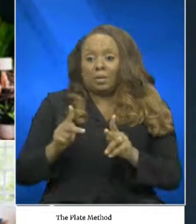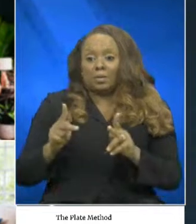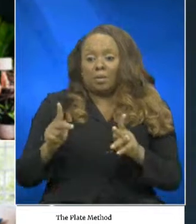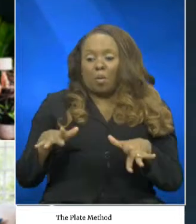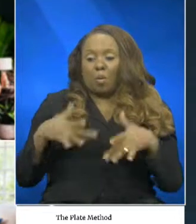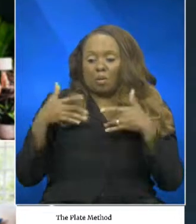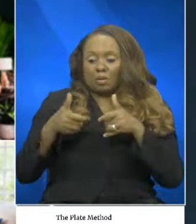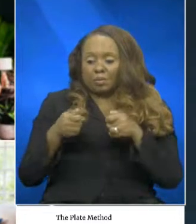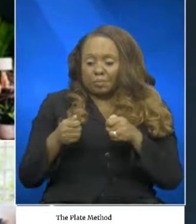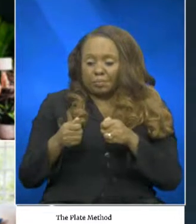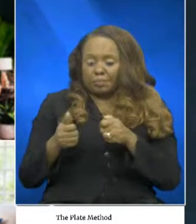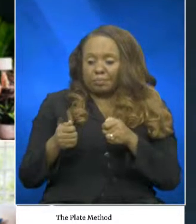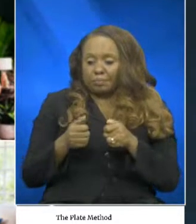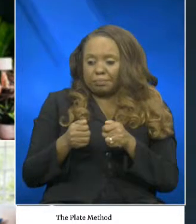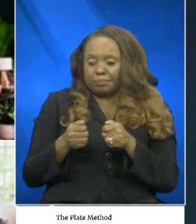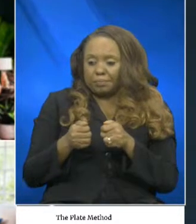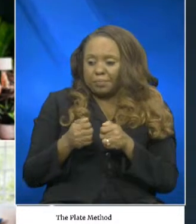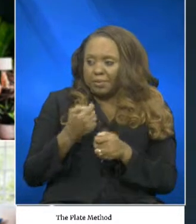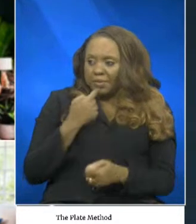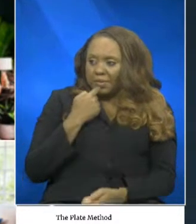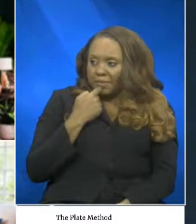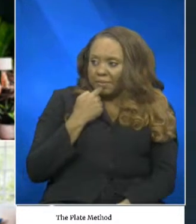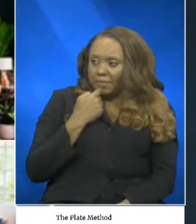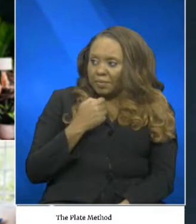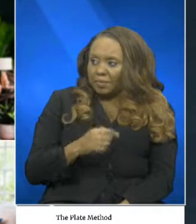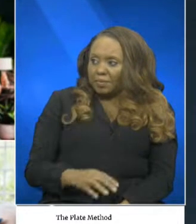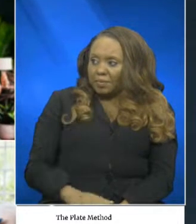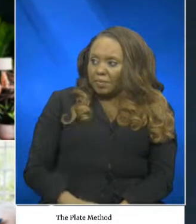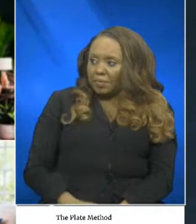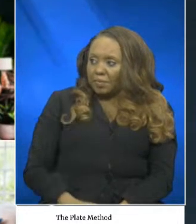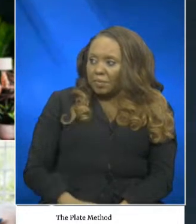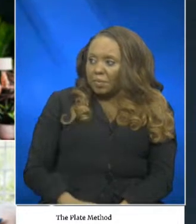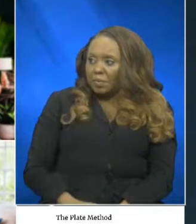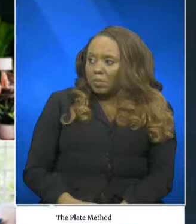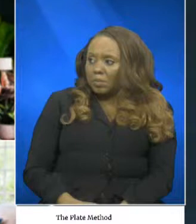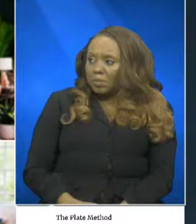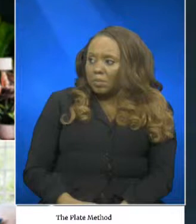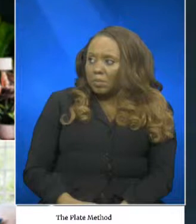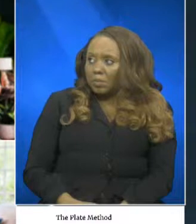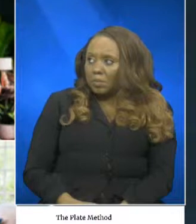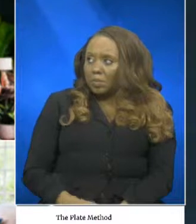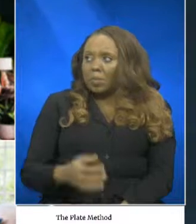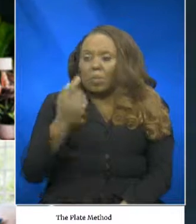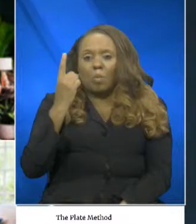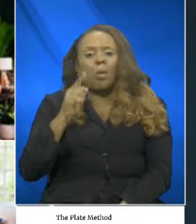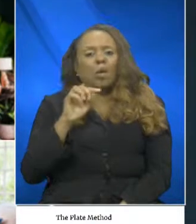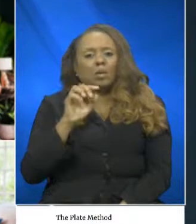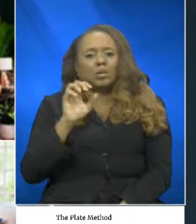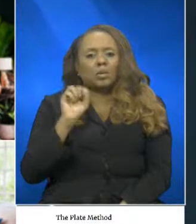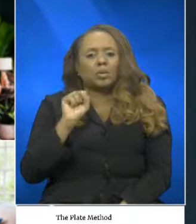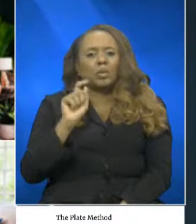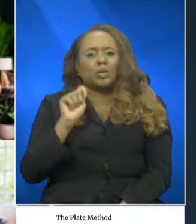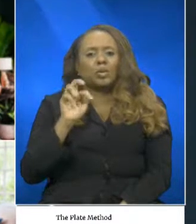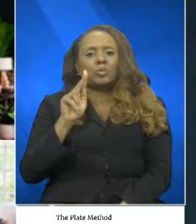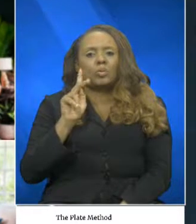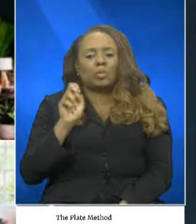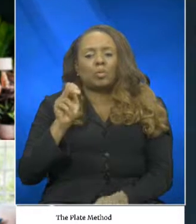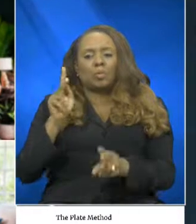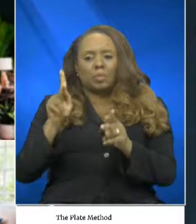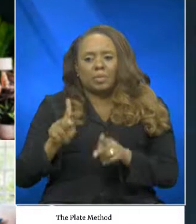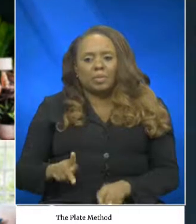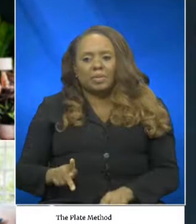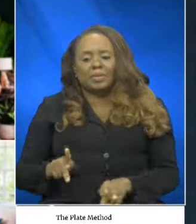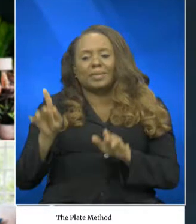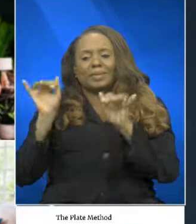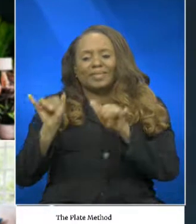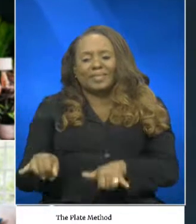family member, a stroke victim, remained in the A&E for 24 hours. No beds. He was